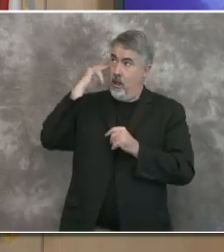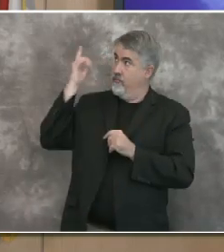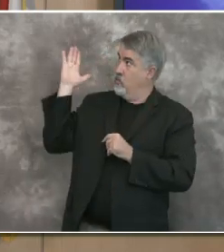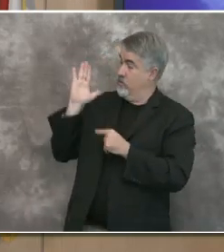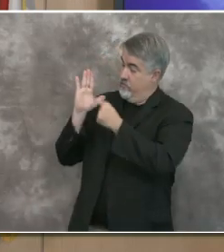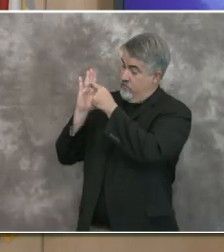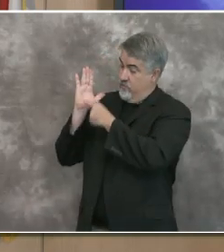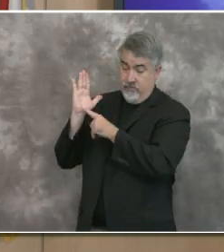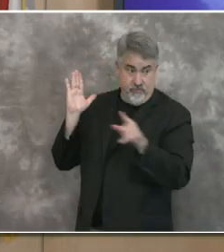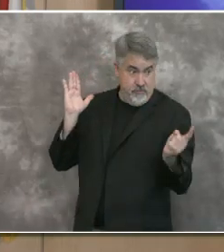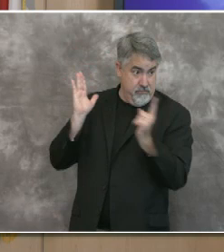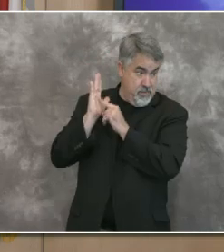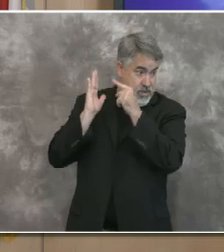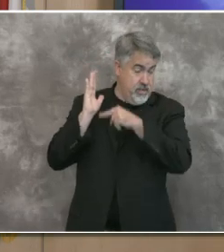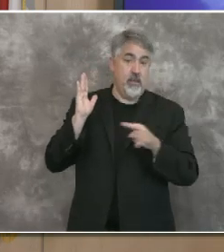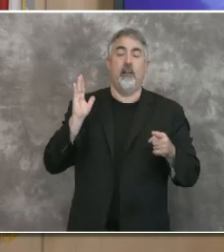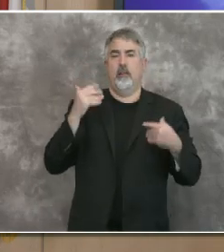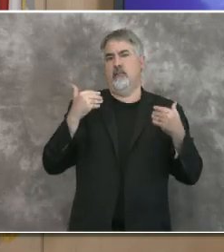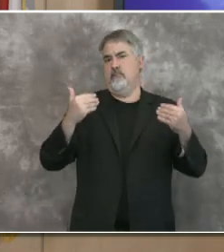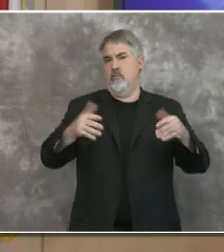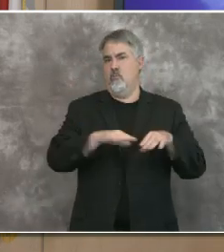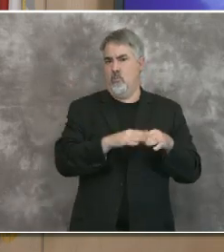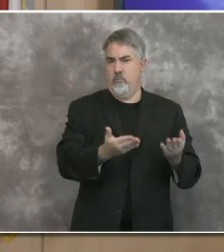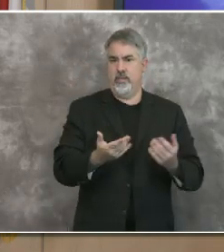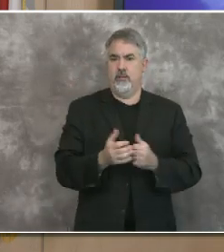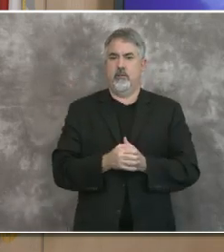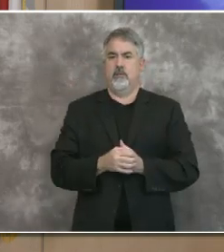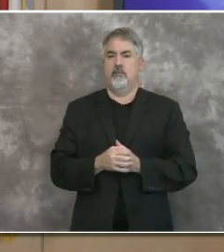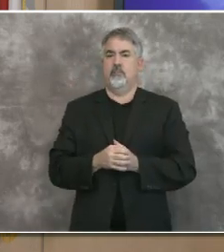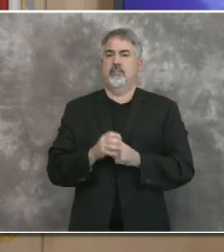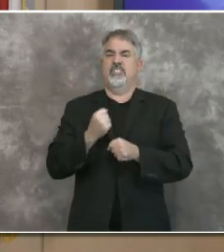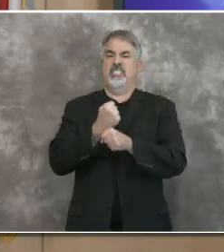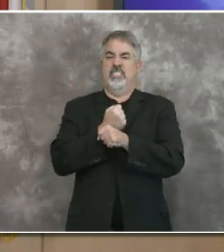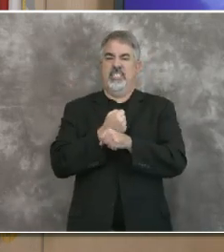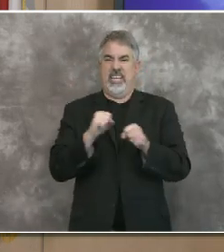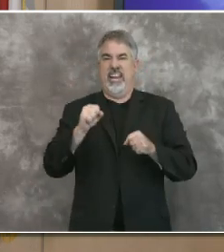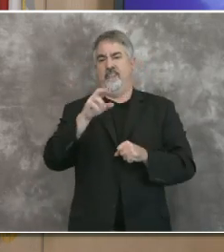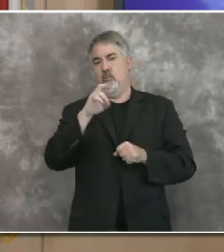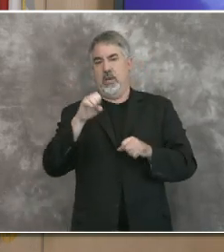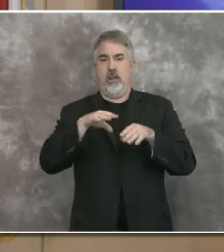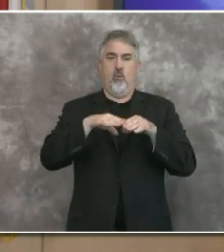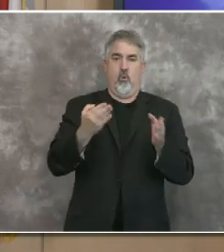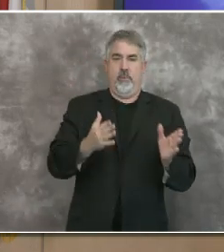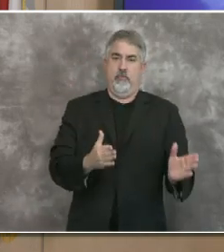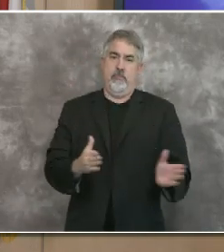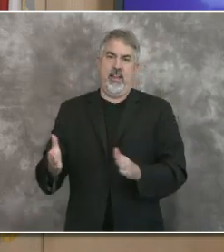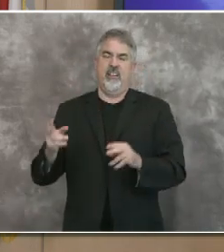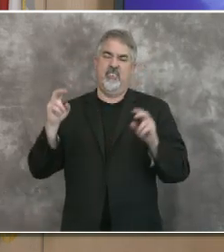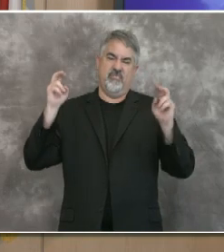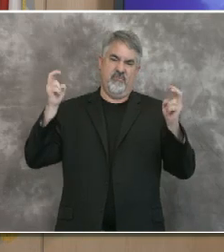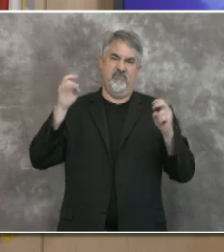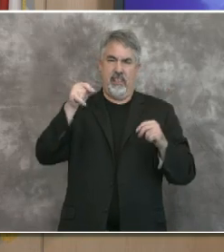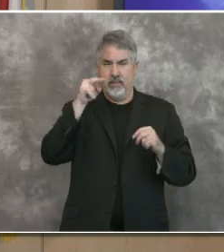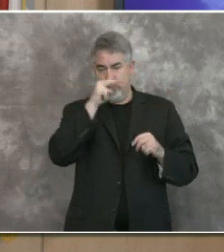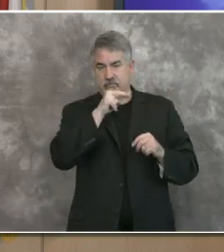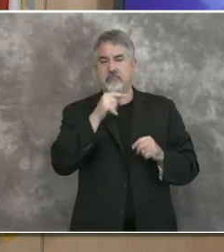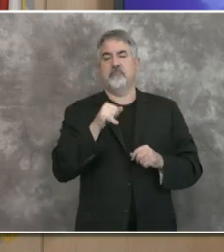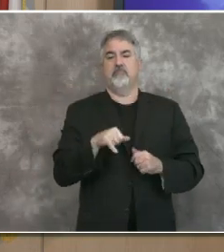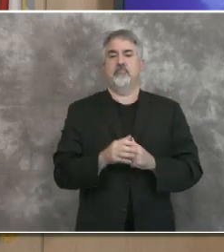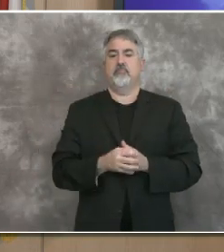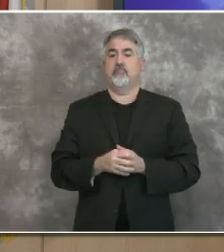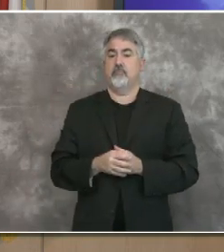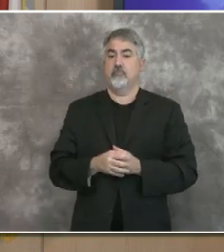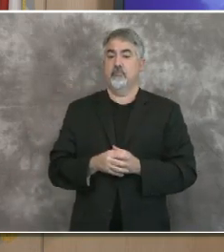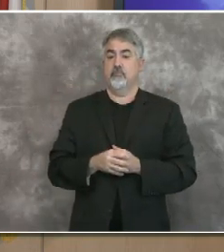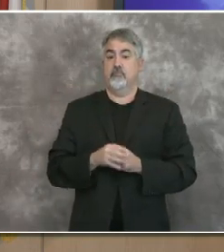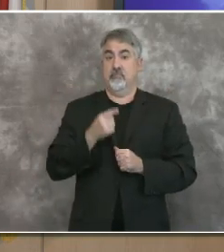website. At the bottom of our plan is a checklist from the state of California that can help guide you through things that you need to think about. But completing the county plan